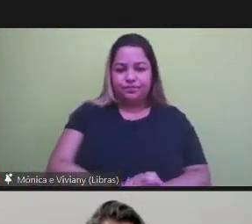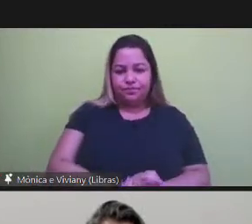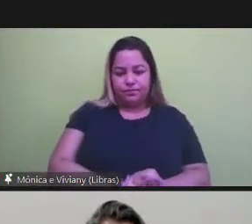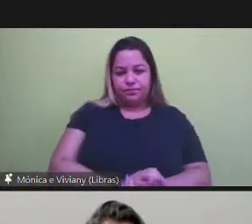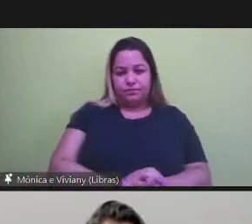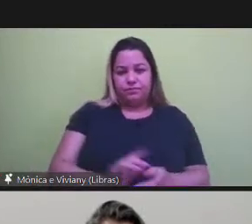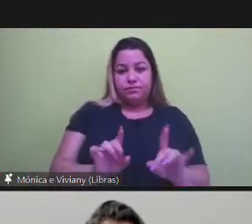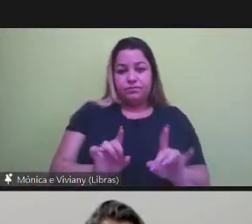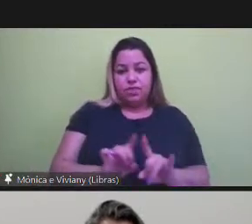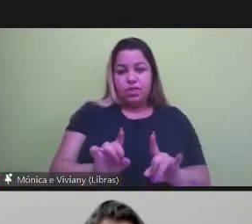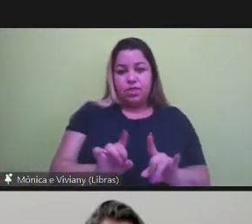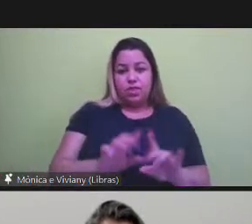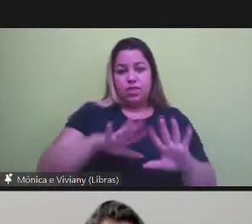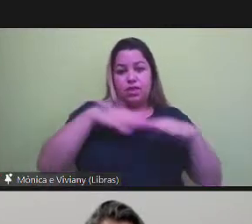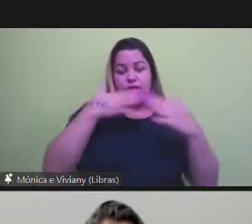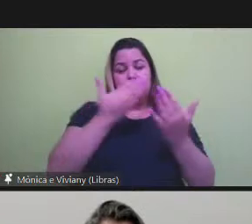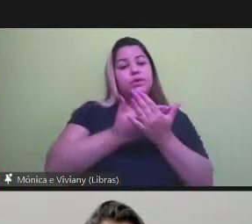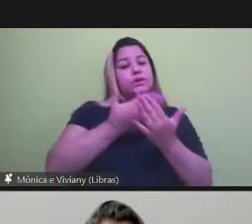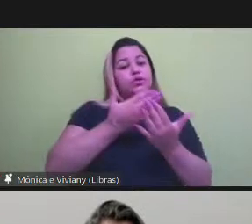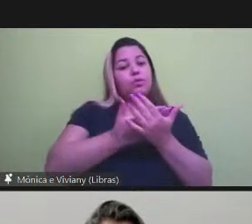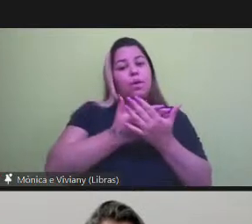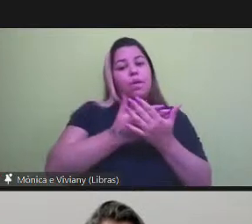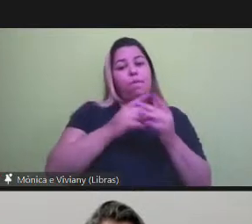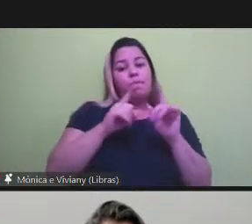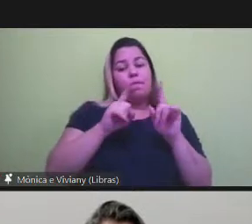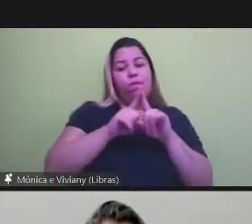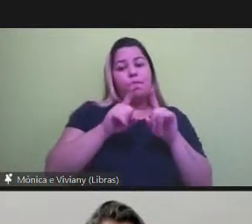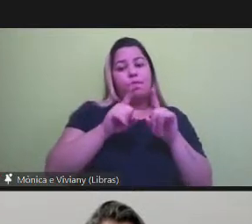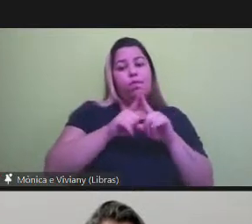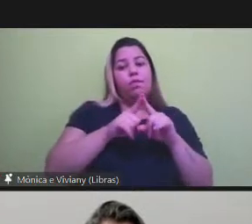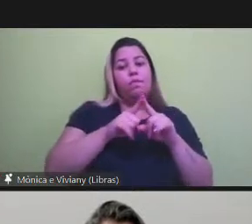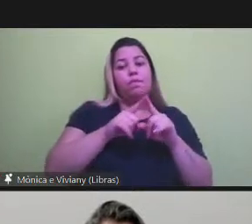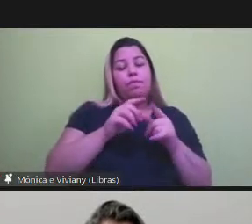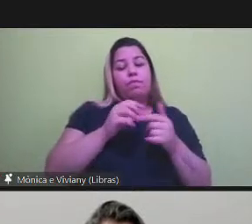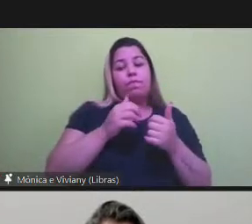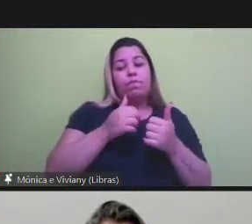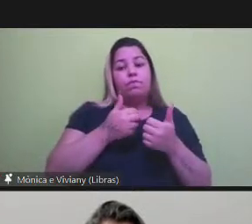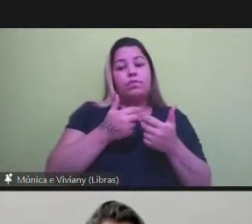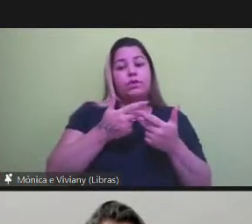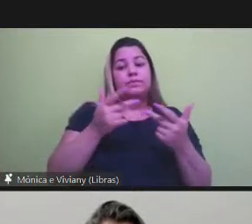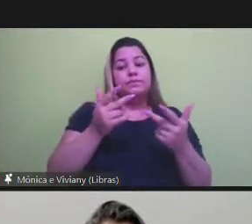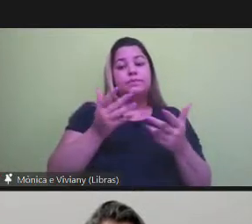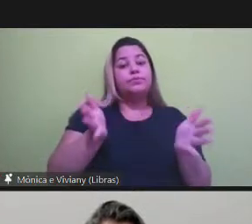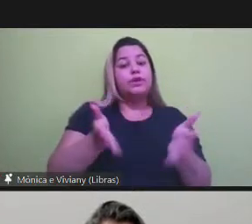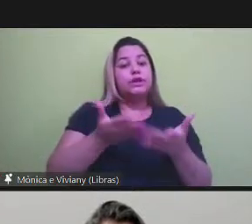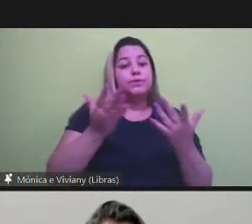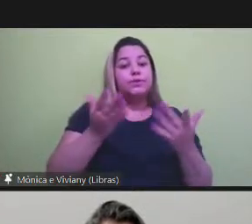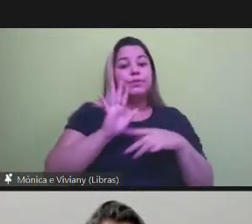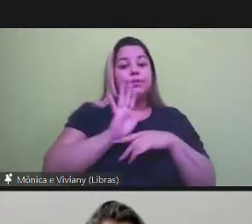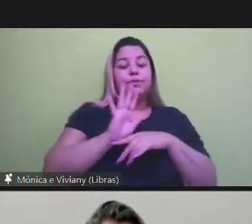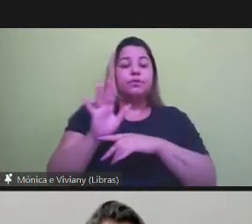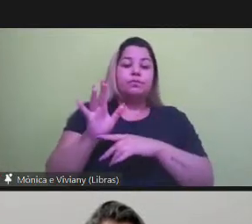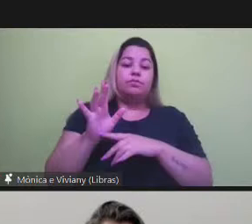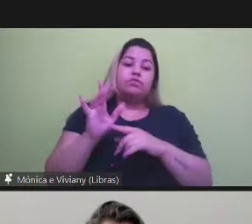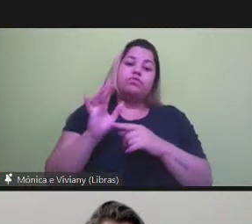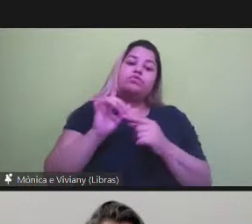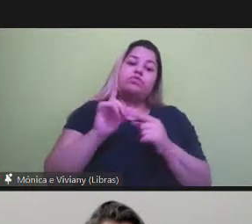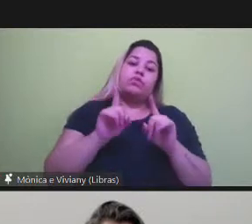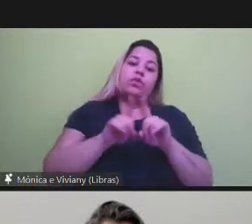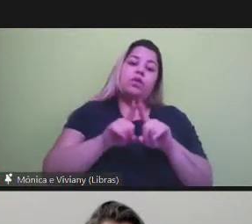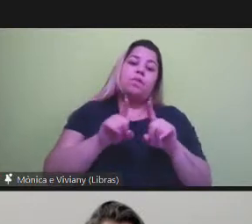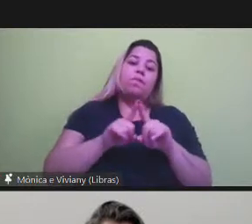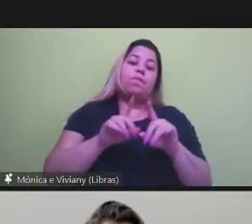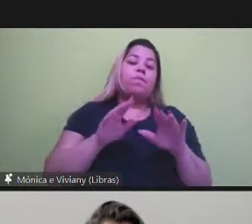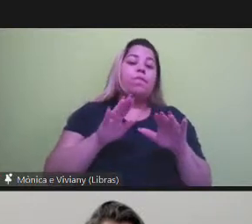the different schools and families. And this was also an approach that promoted